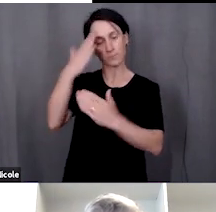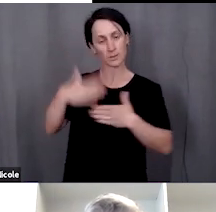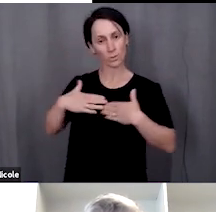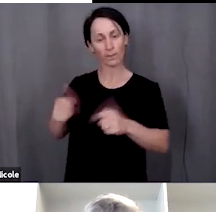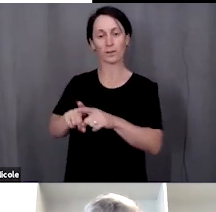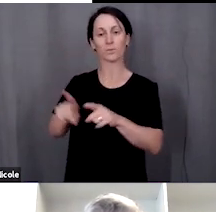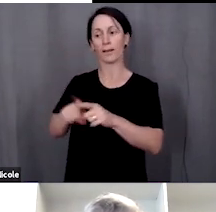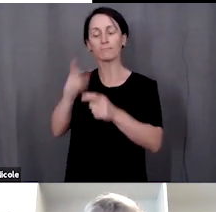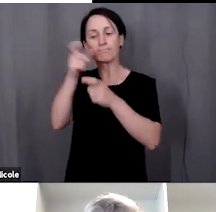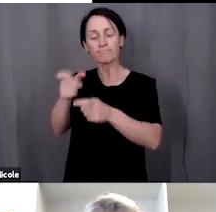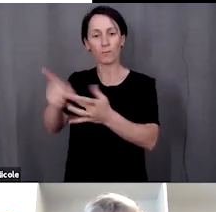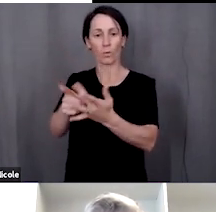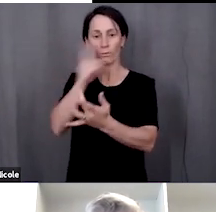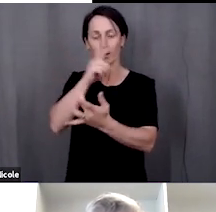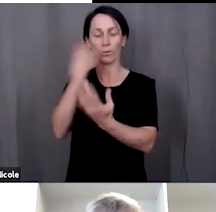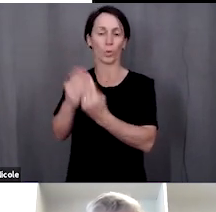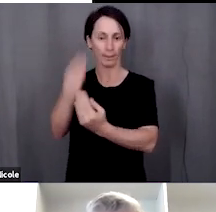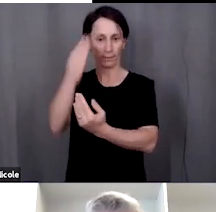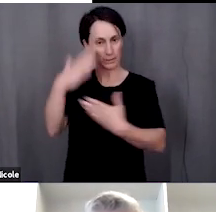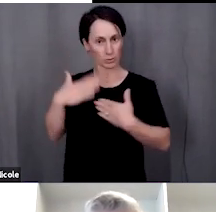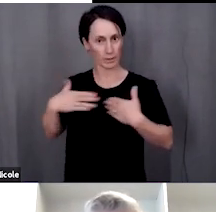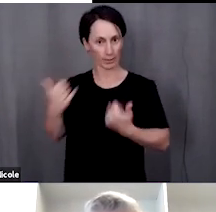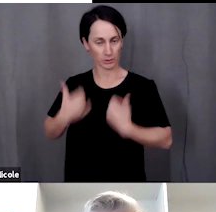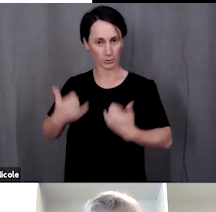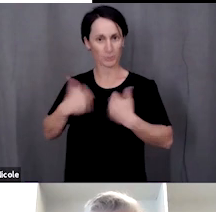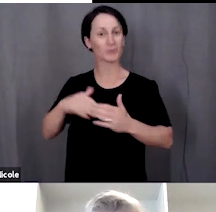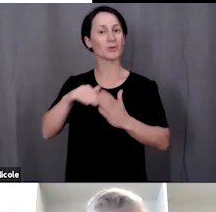my great pleasure to pass it over to you, Catherine and Peri.